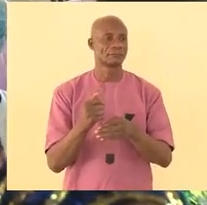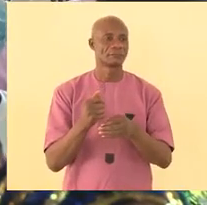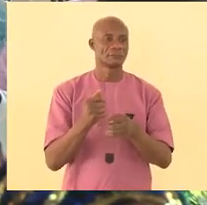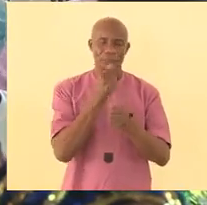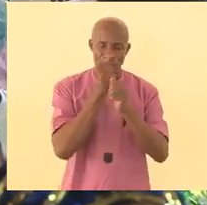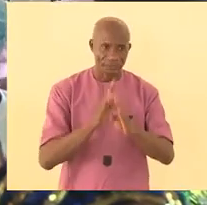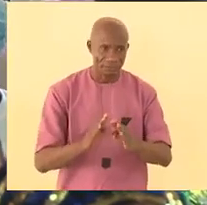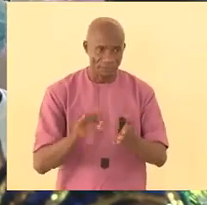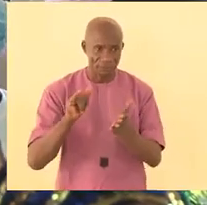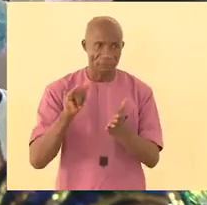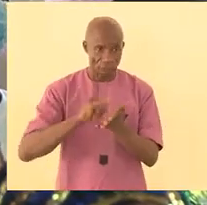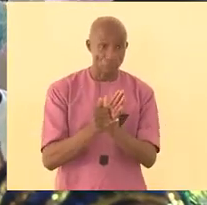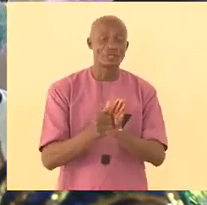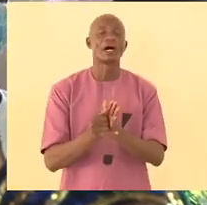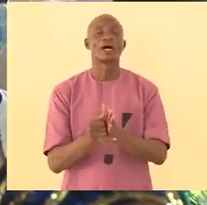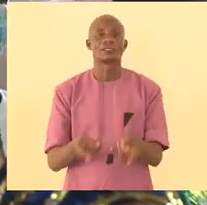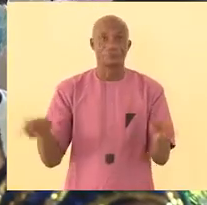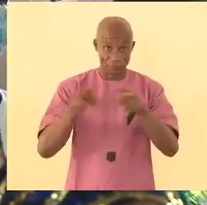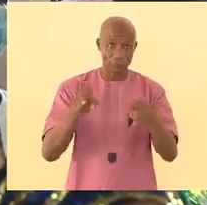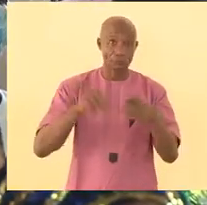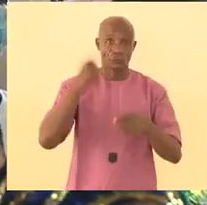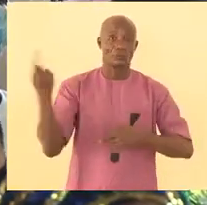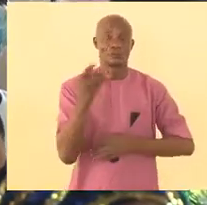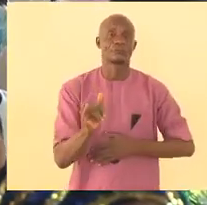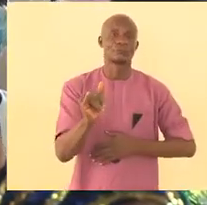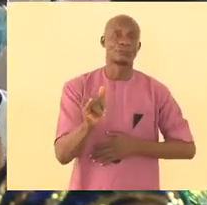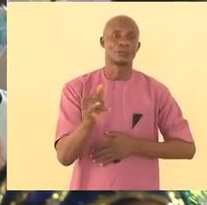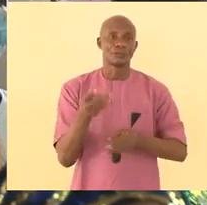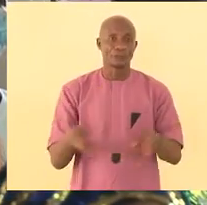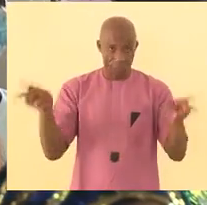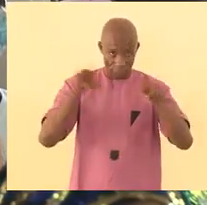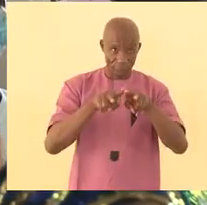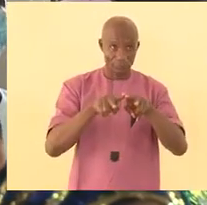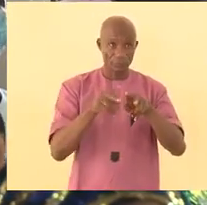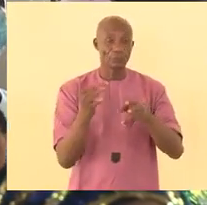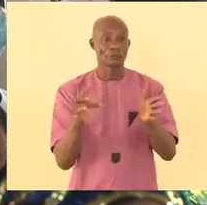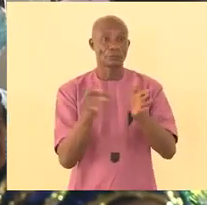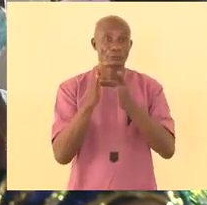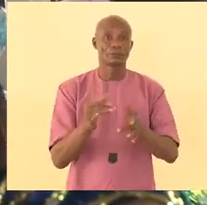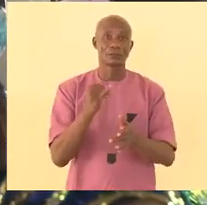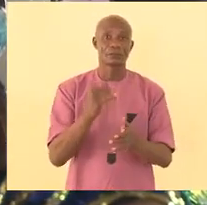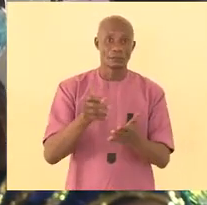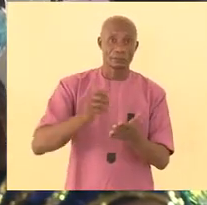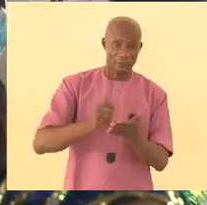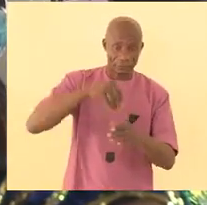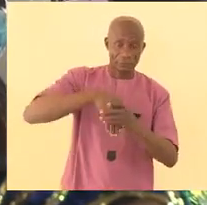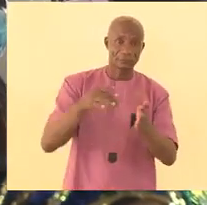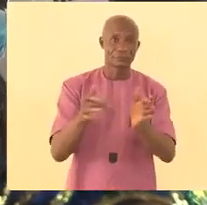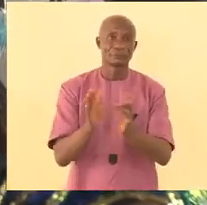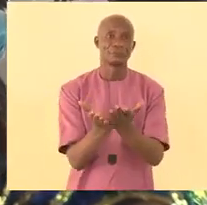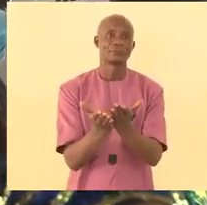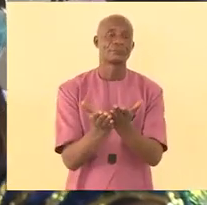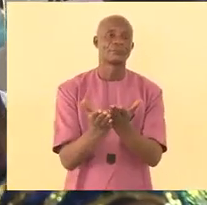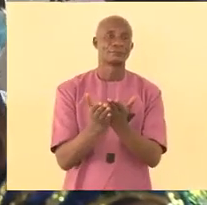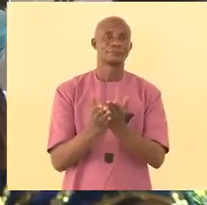us as Christians, is our guide towards eternity. And the values of Christian is clearly stated in the Bible, which Jesus